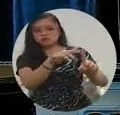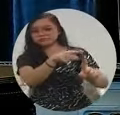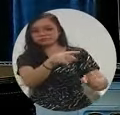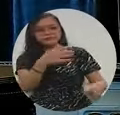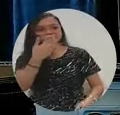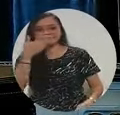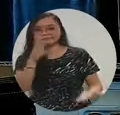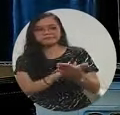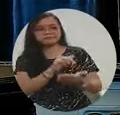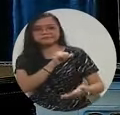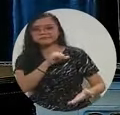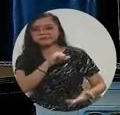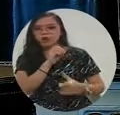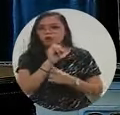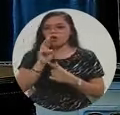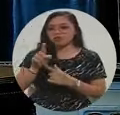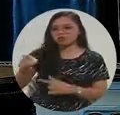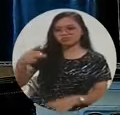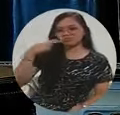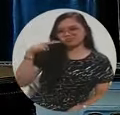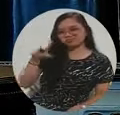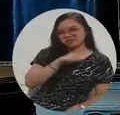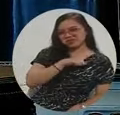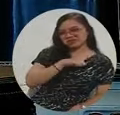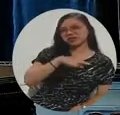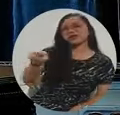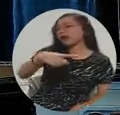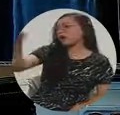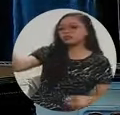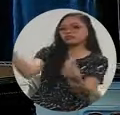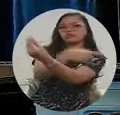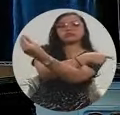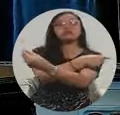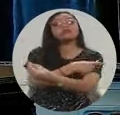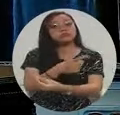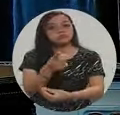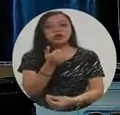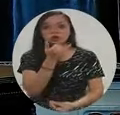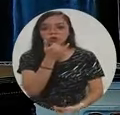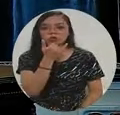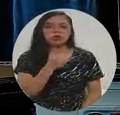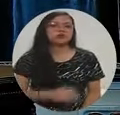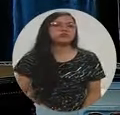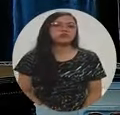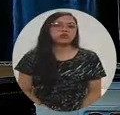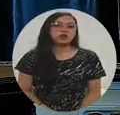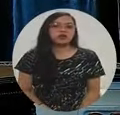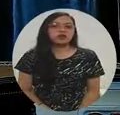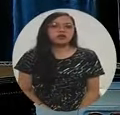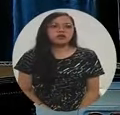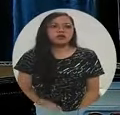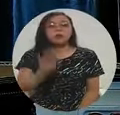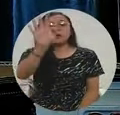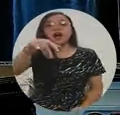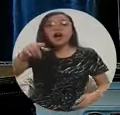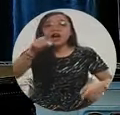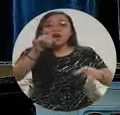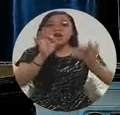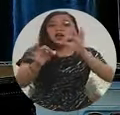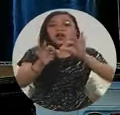it. It just happens this way. And the first point to follow in principle is like this. If you are going to have a